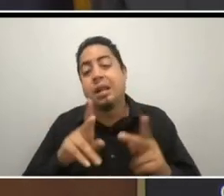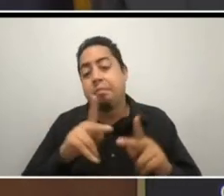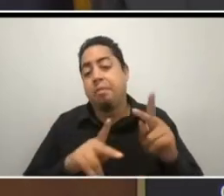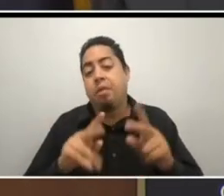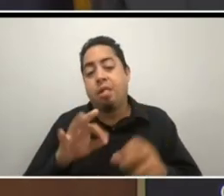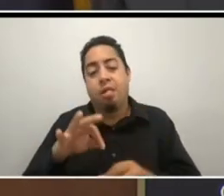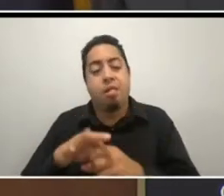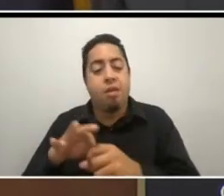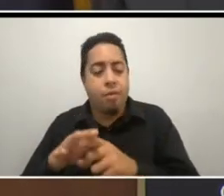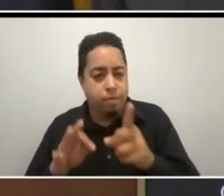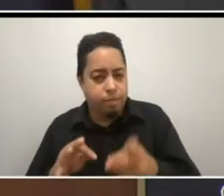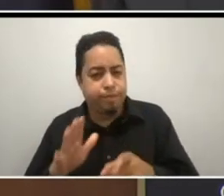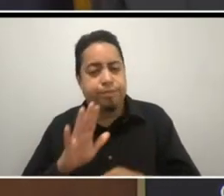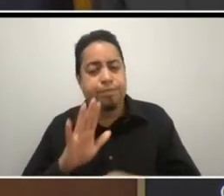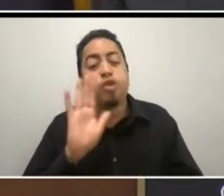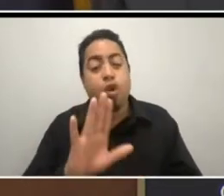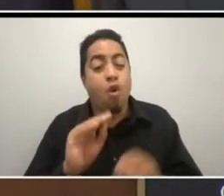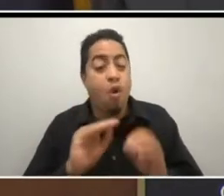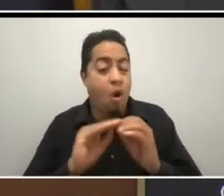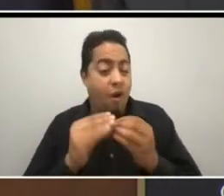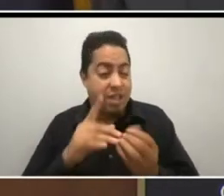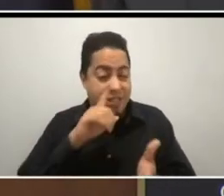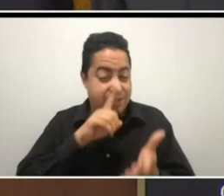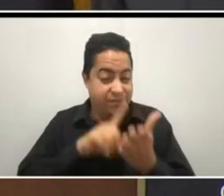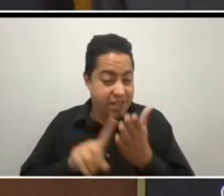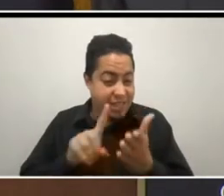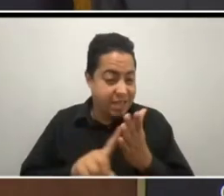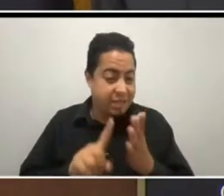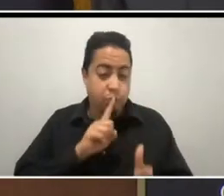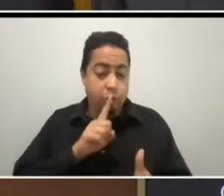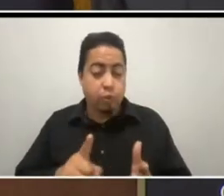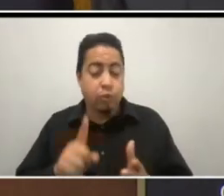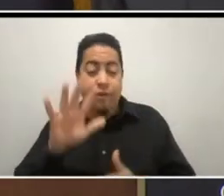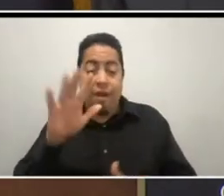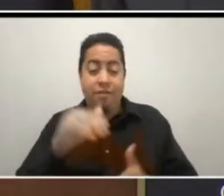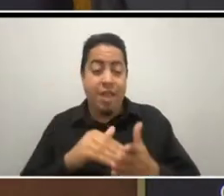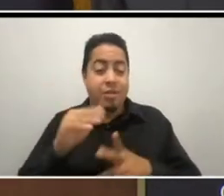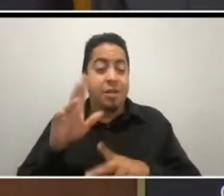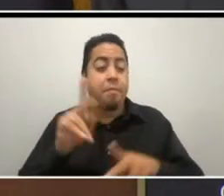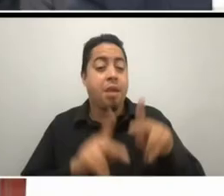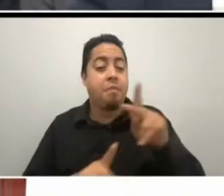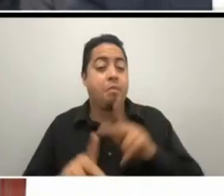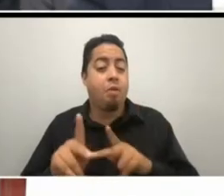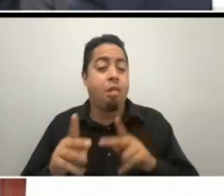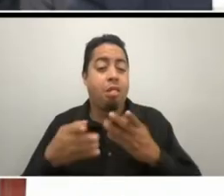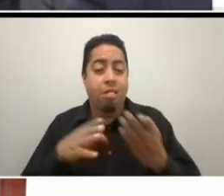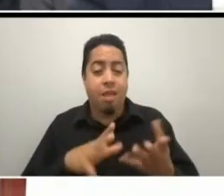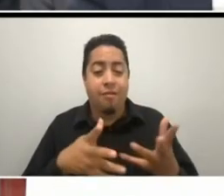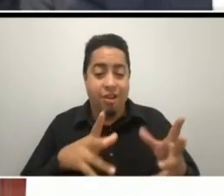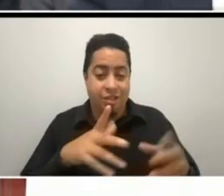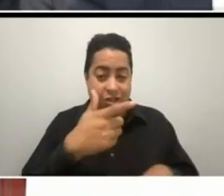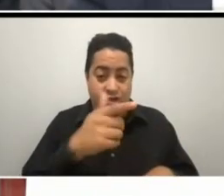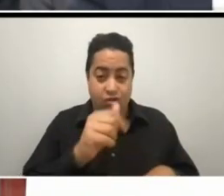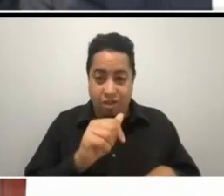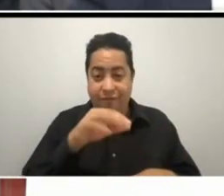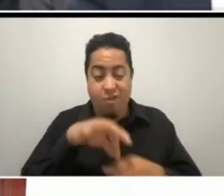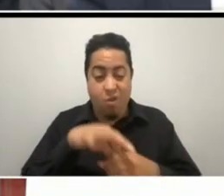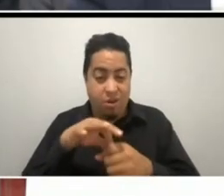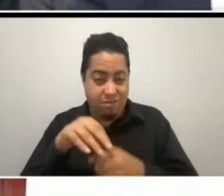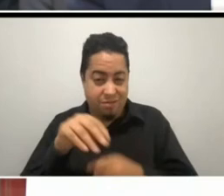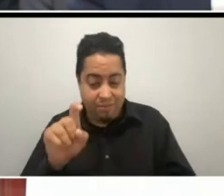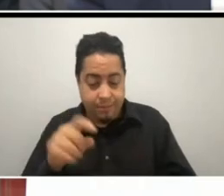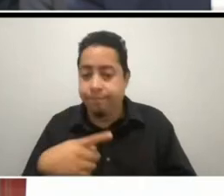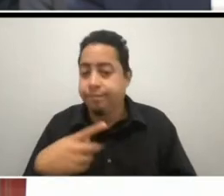those allegations were accurate? Did 5,000 dead people in Georgia vote? No, it's not accurate. And actually,